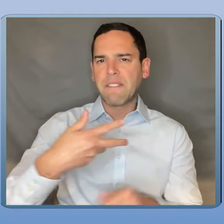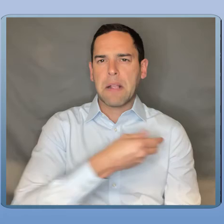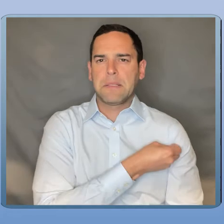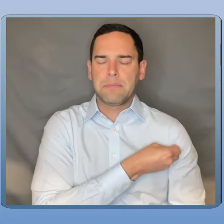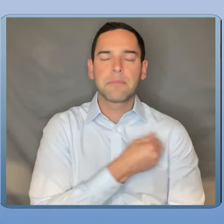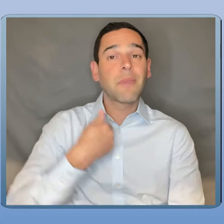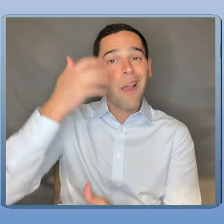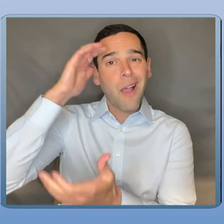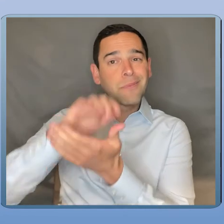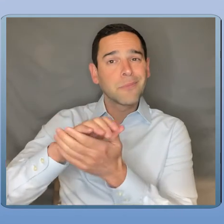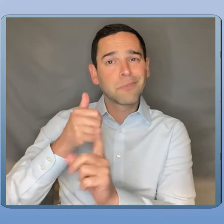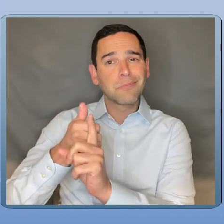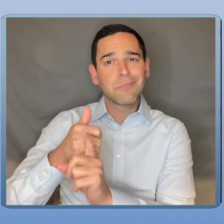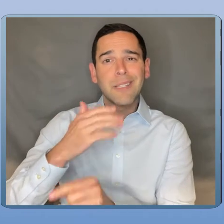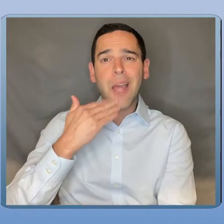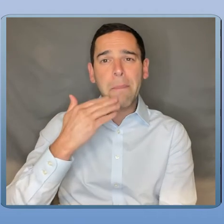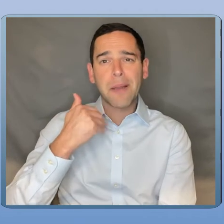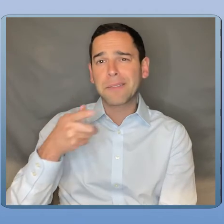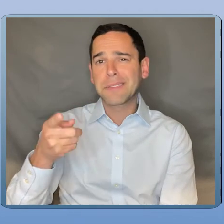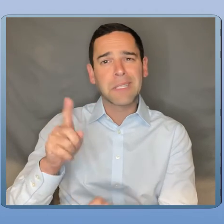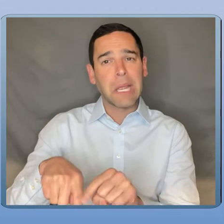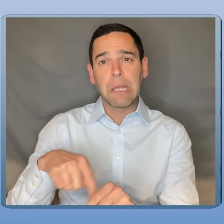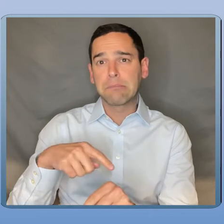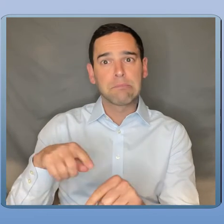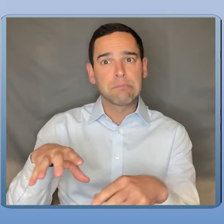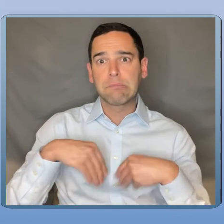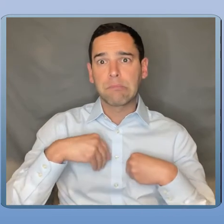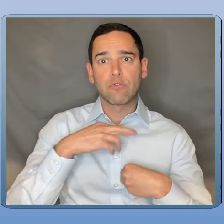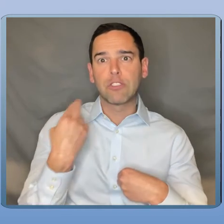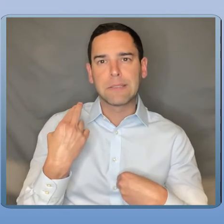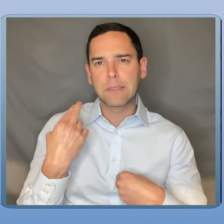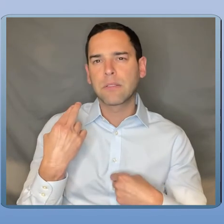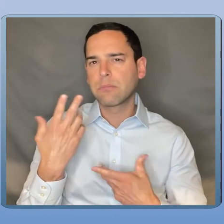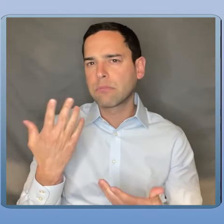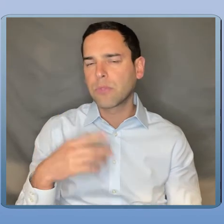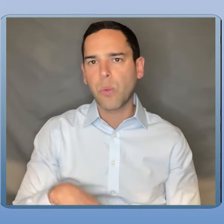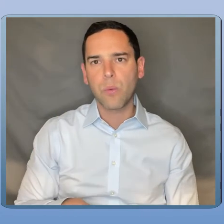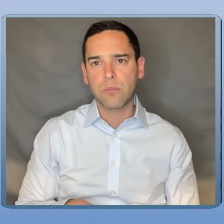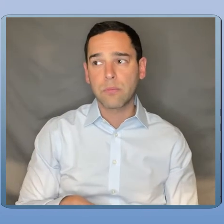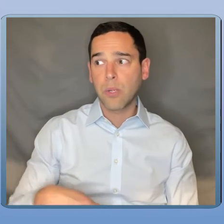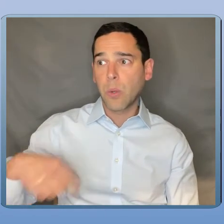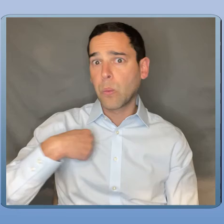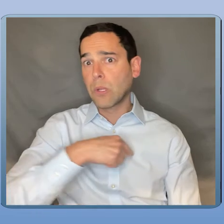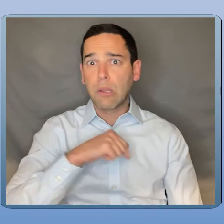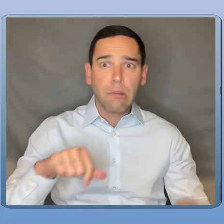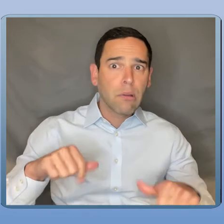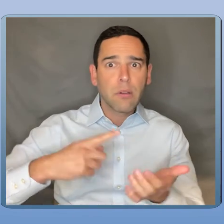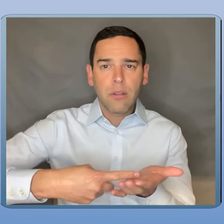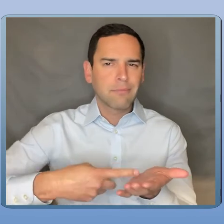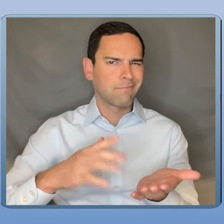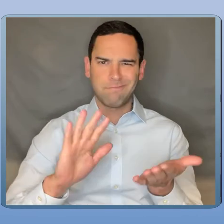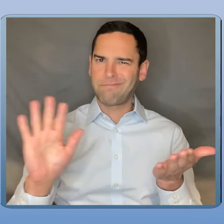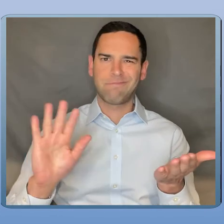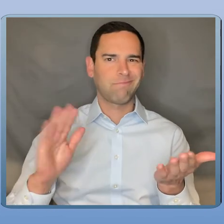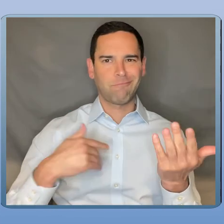diabetic and he can't take the risk either. So yeah, not any conversation.